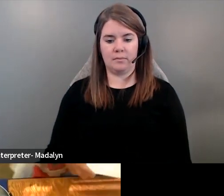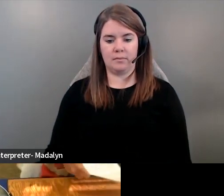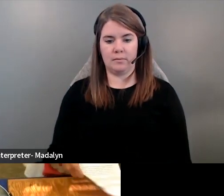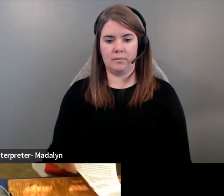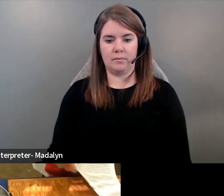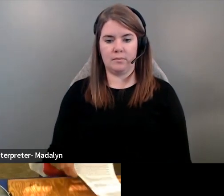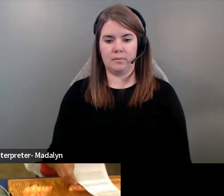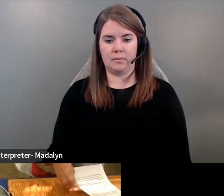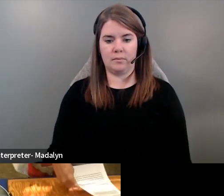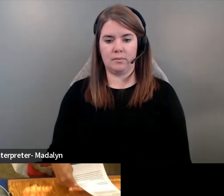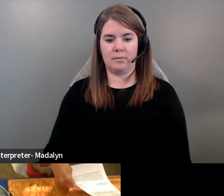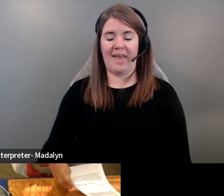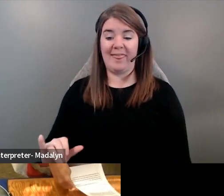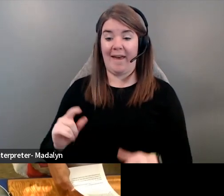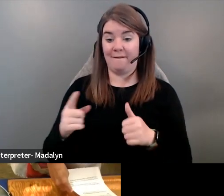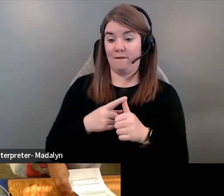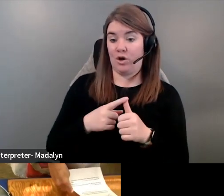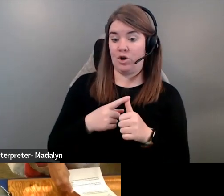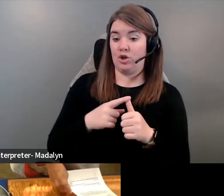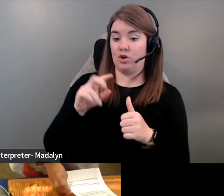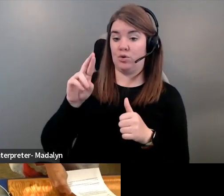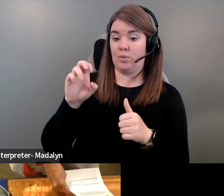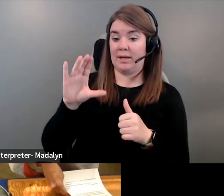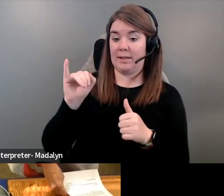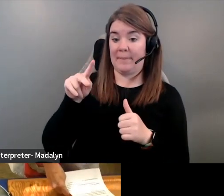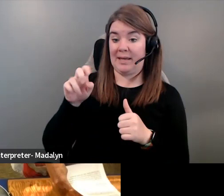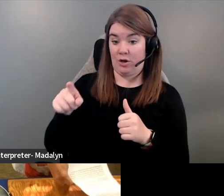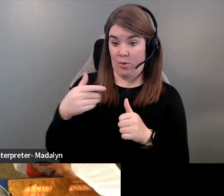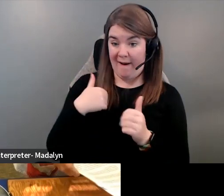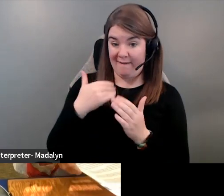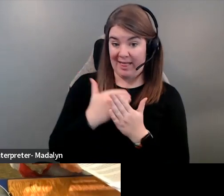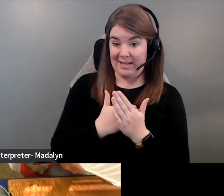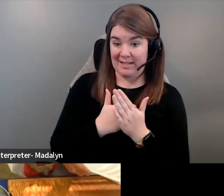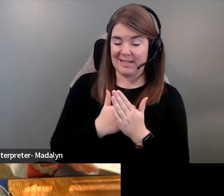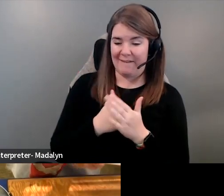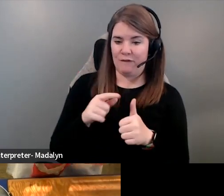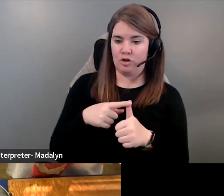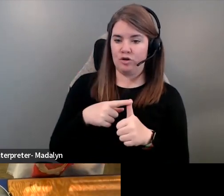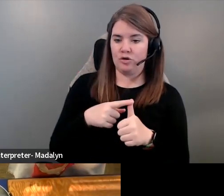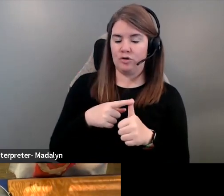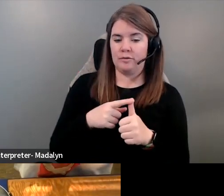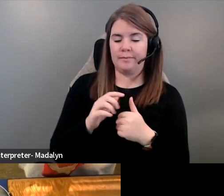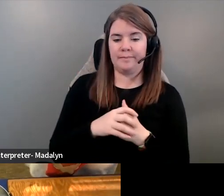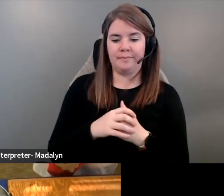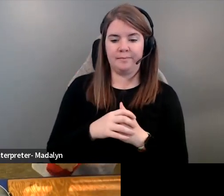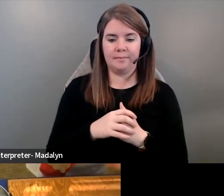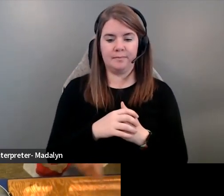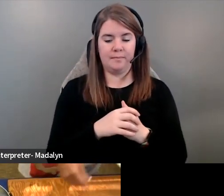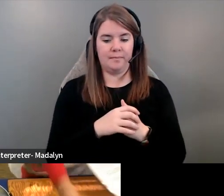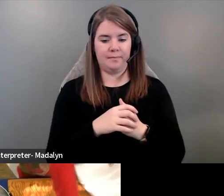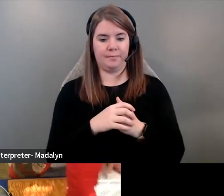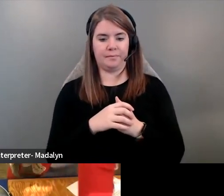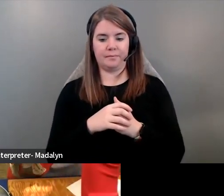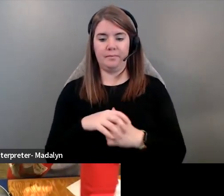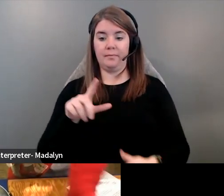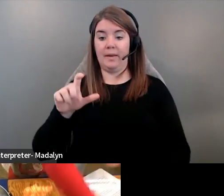it's the first recipe in your list of recipes. I tried to put them in the order that we use them. And